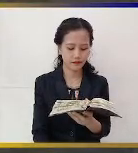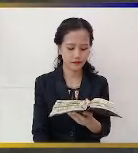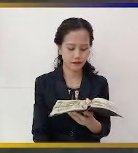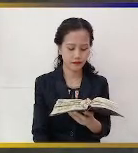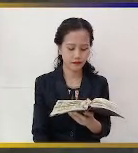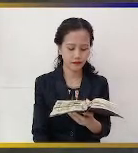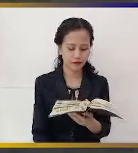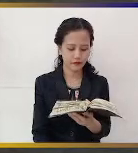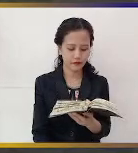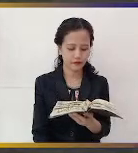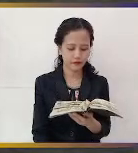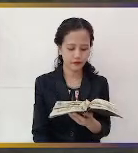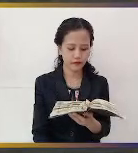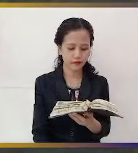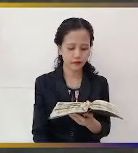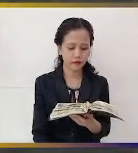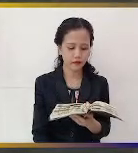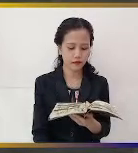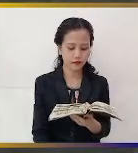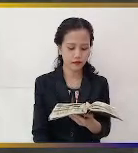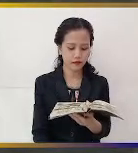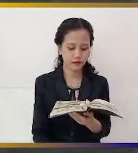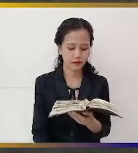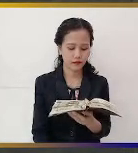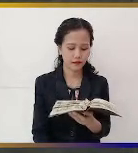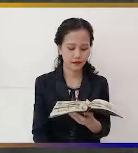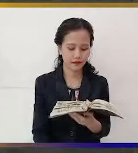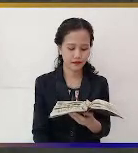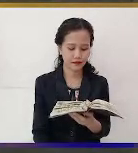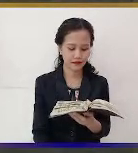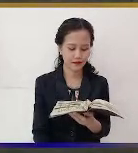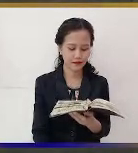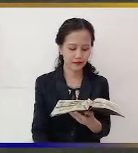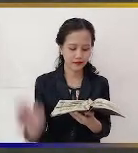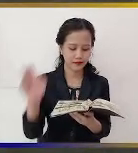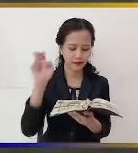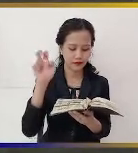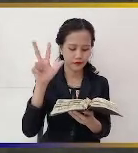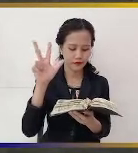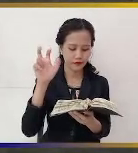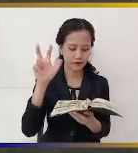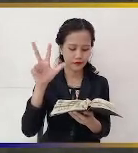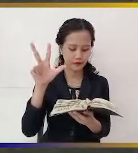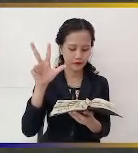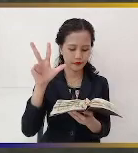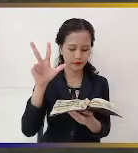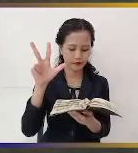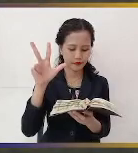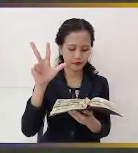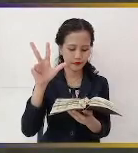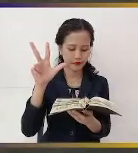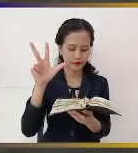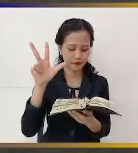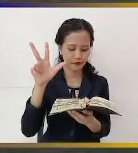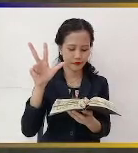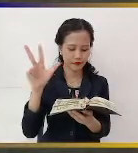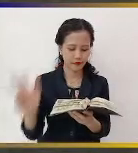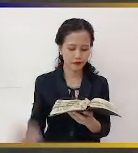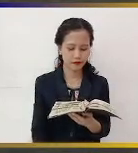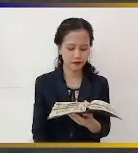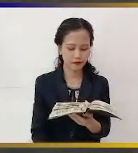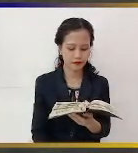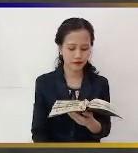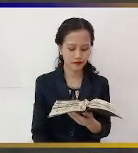thee shall any arise like unto thee. Wow. And I have also given thee that which thou wast not